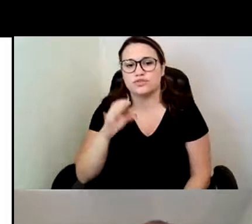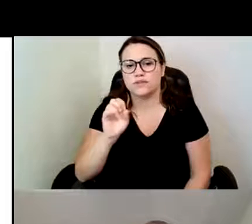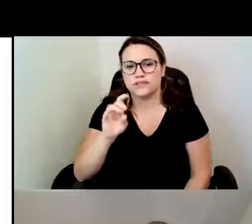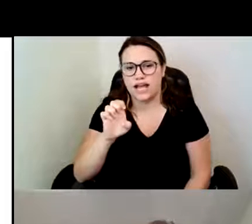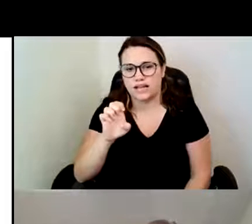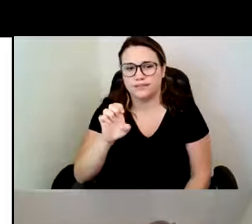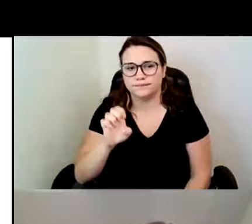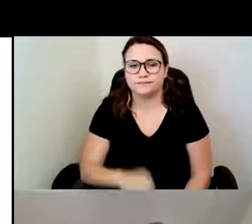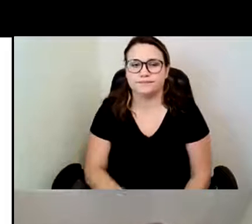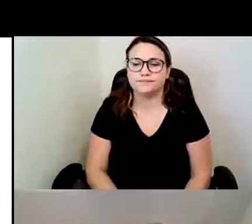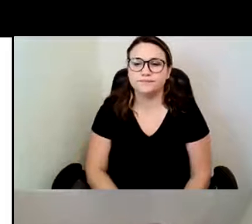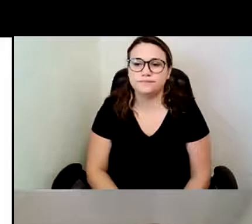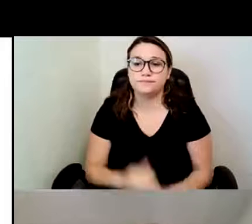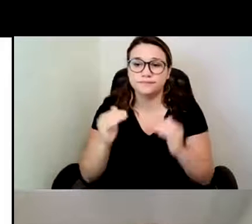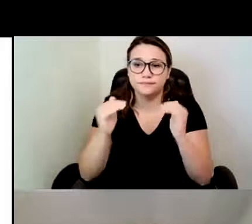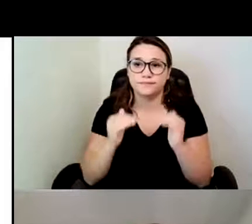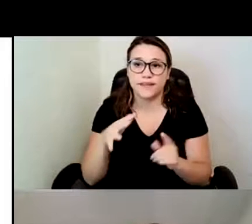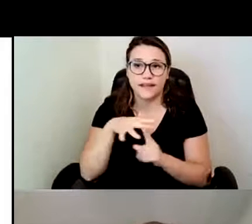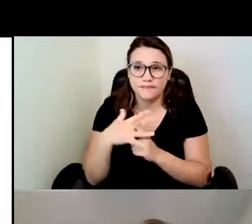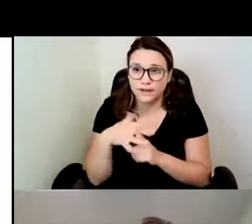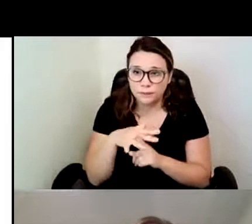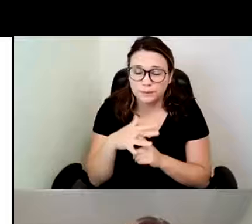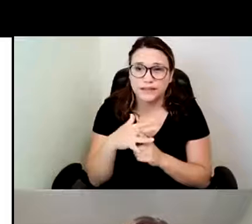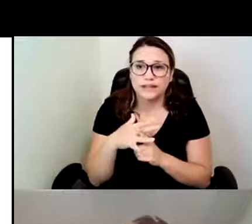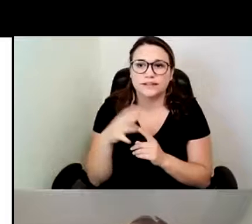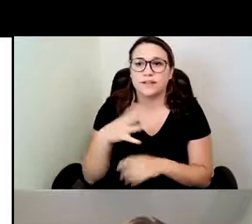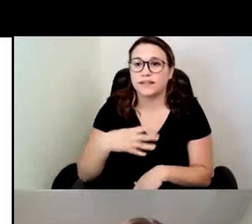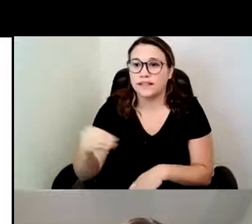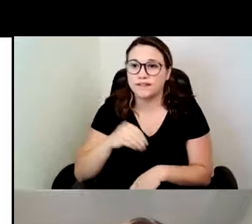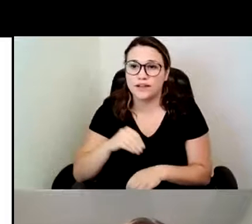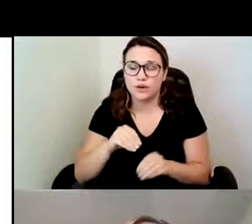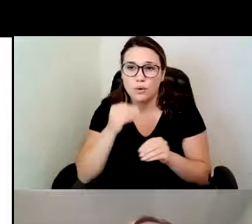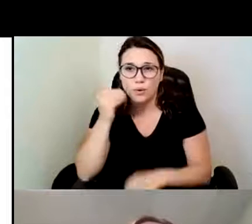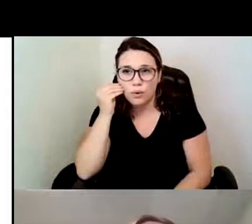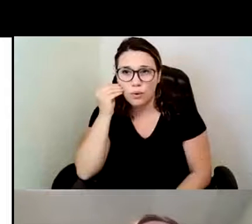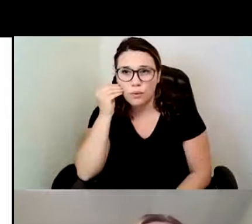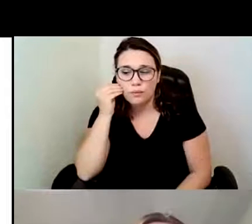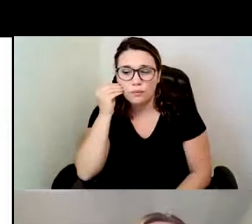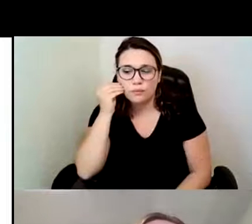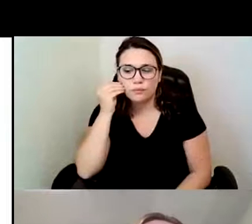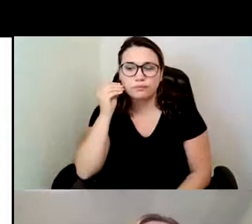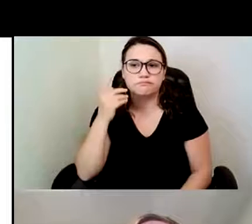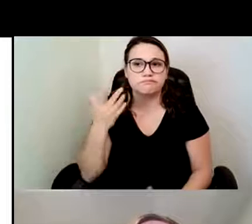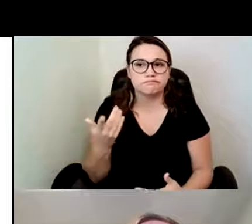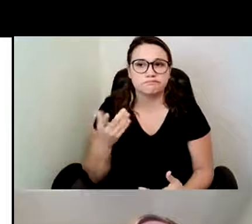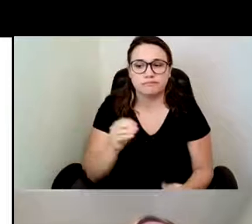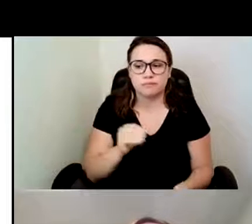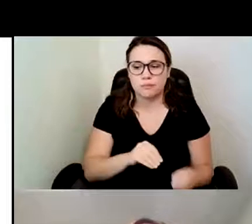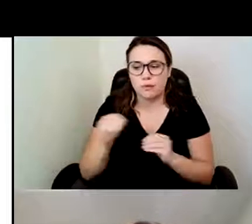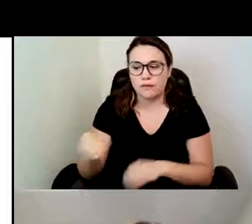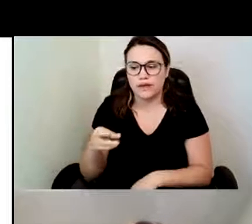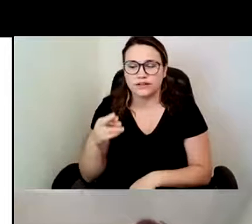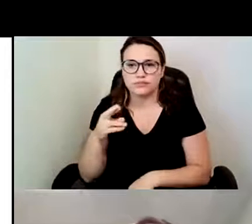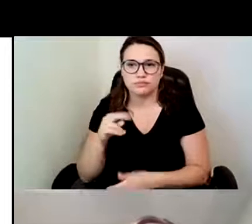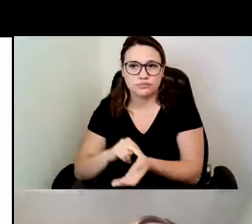The environment. So leaving their home and relocating to an assisted living or a nursing home,